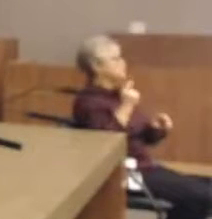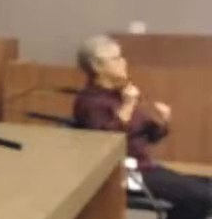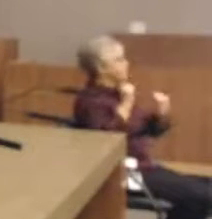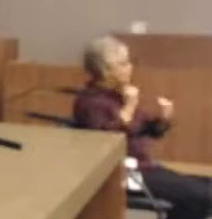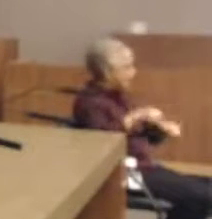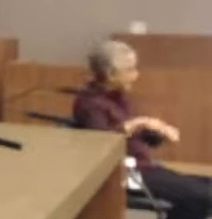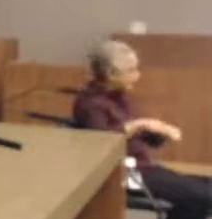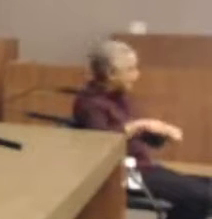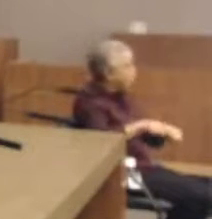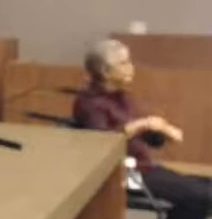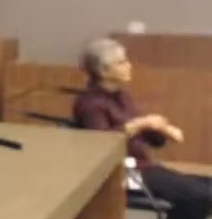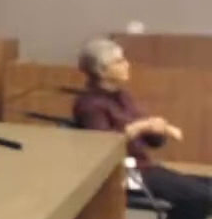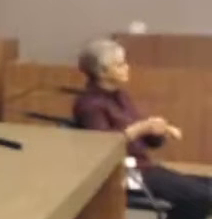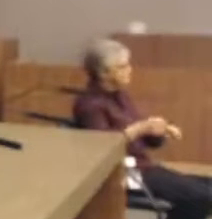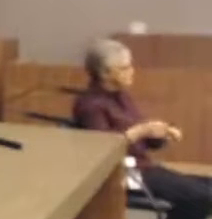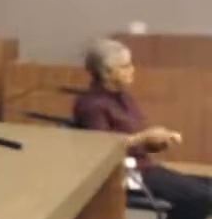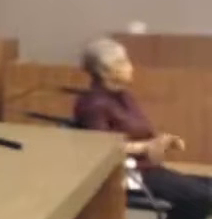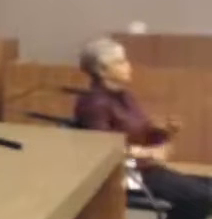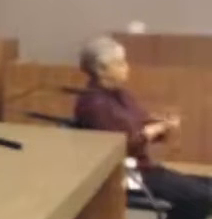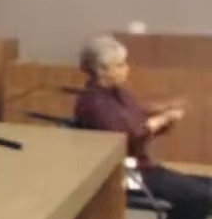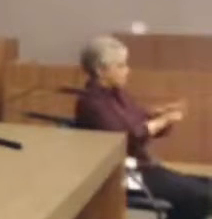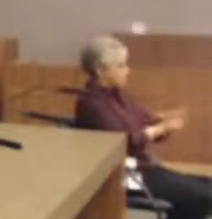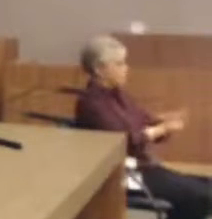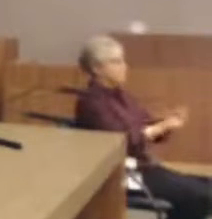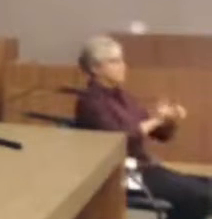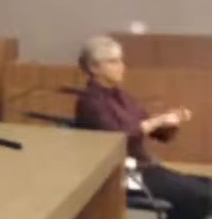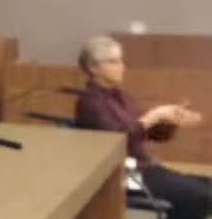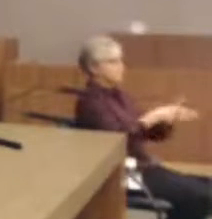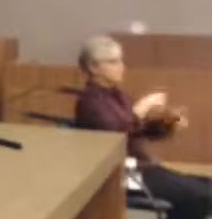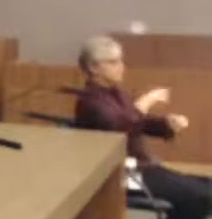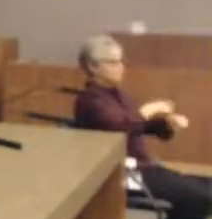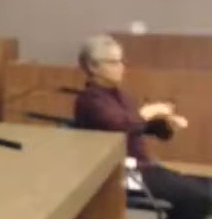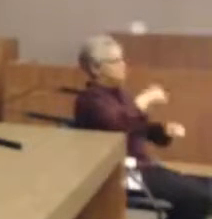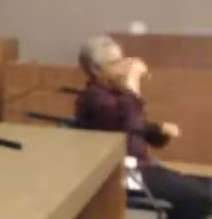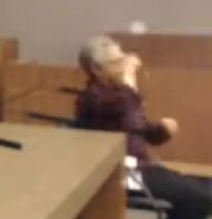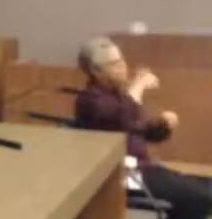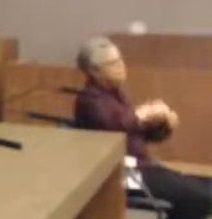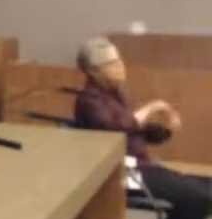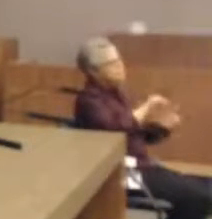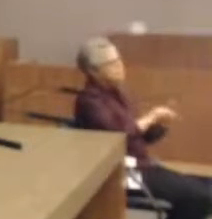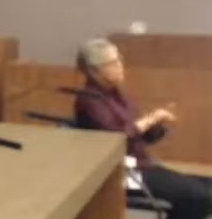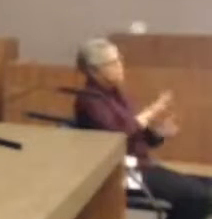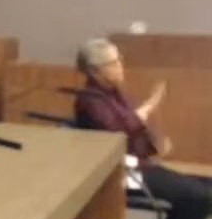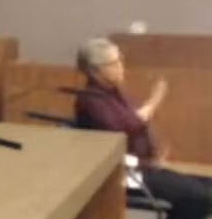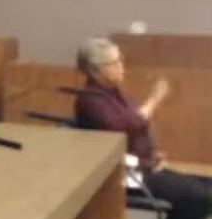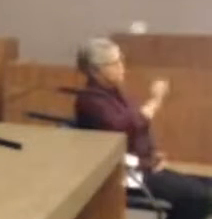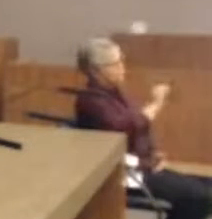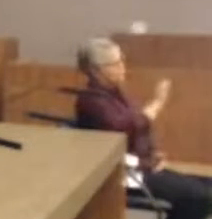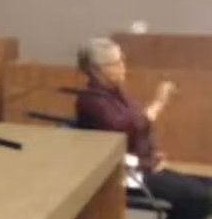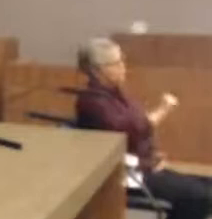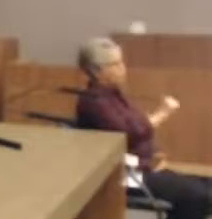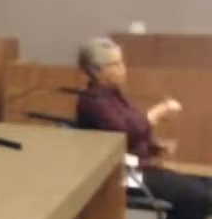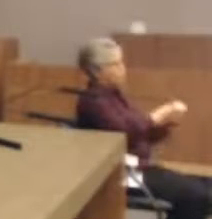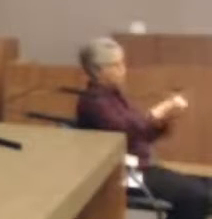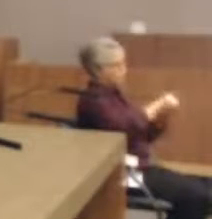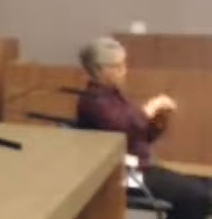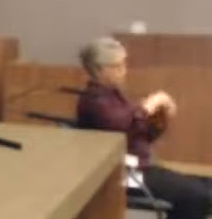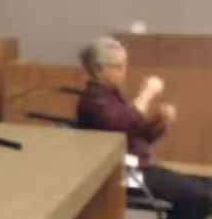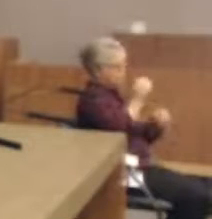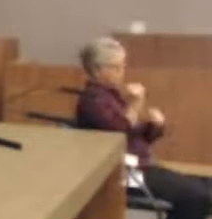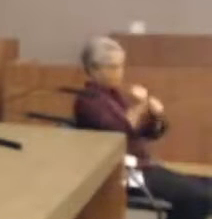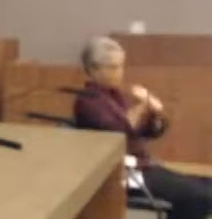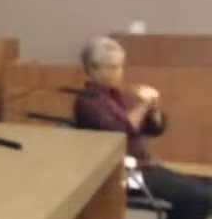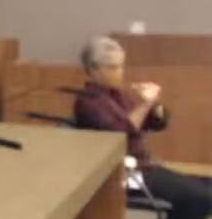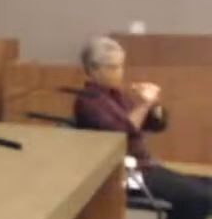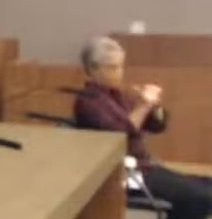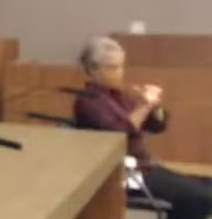really interesting. Remember that I said that verbal part, that Broca's area of the brain is going to shut off. So that Broca's area is the verbal center